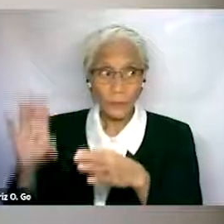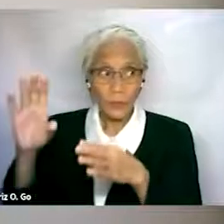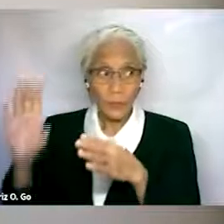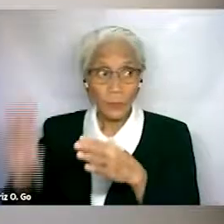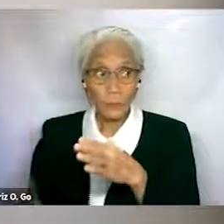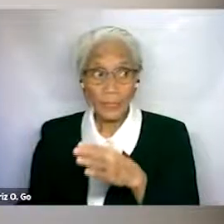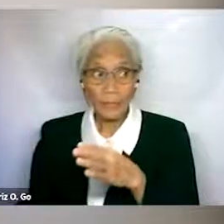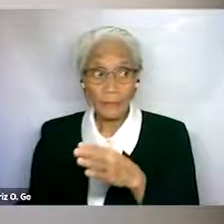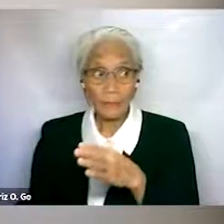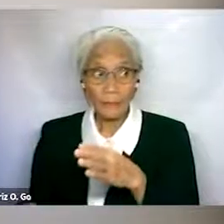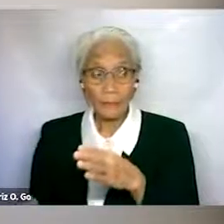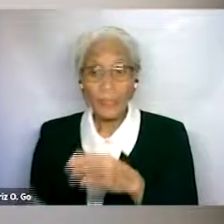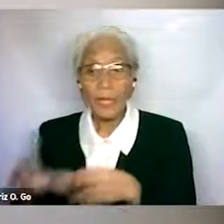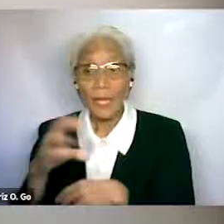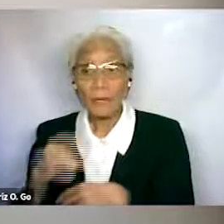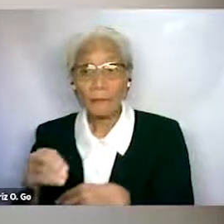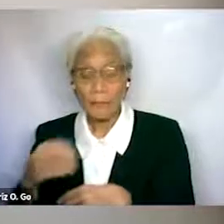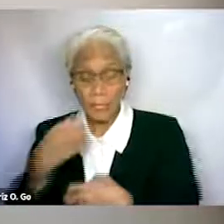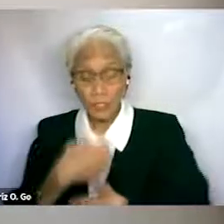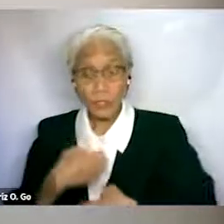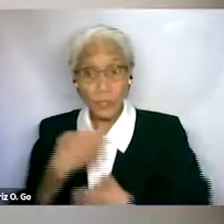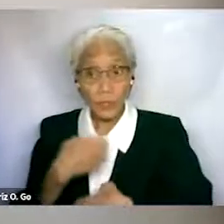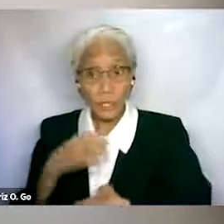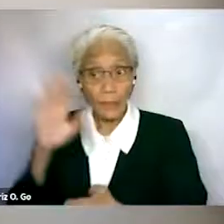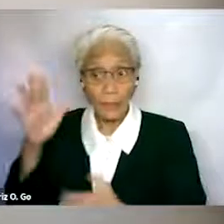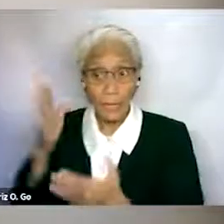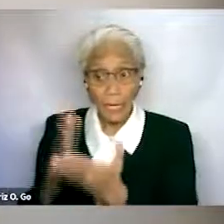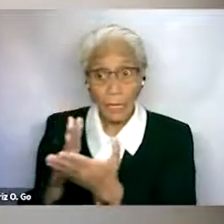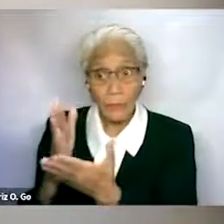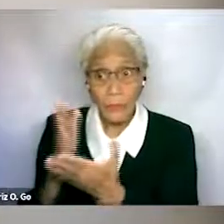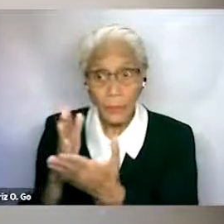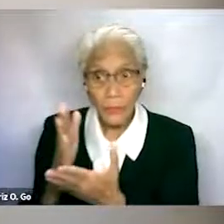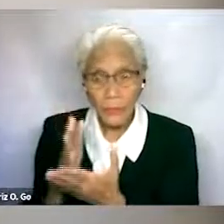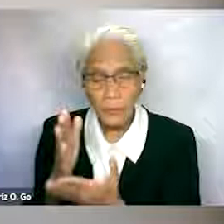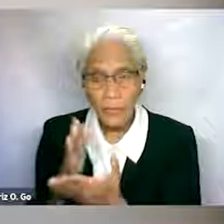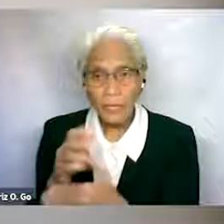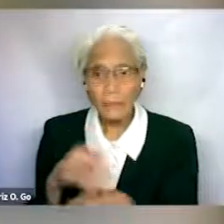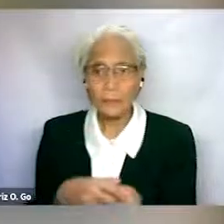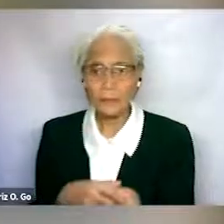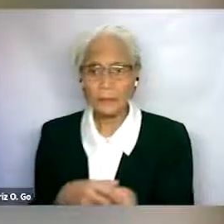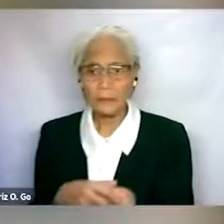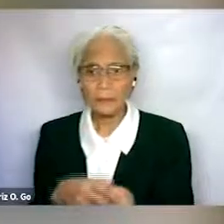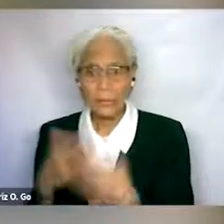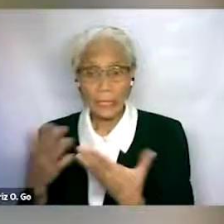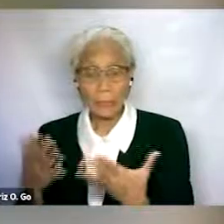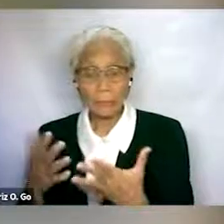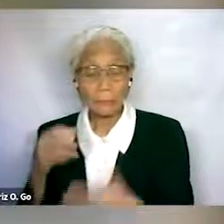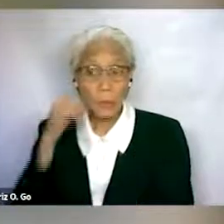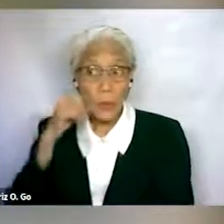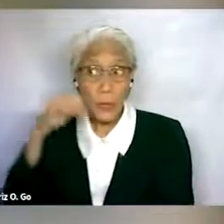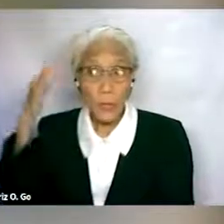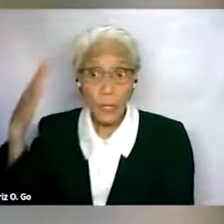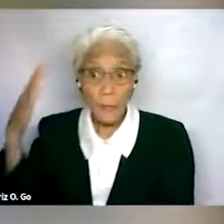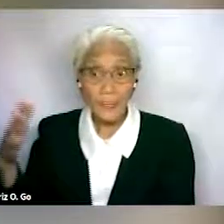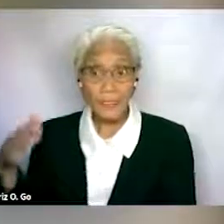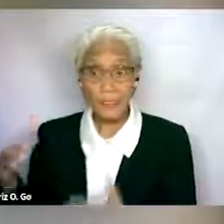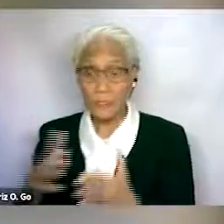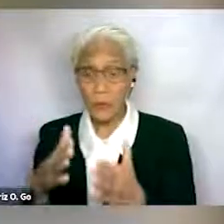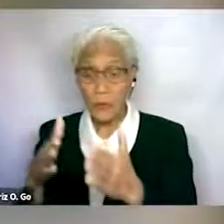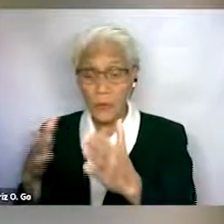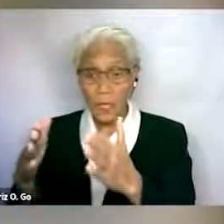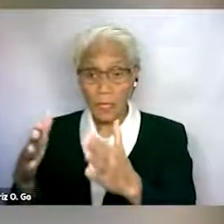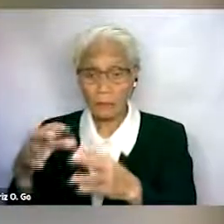family, society, communities, institutions, and why it is important to change that. So Article 5 of CEDAW is